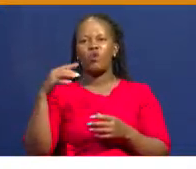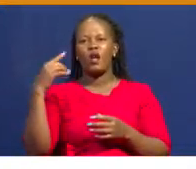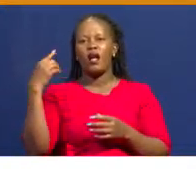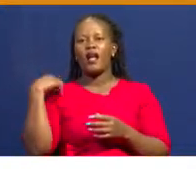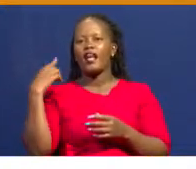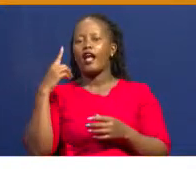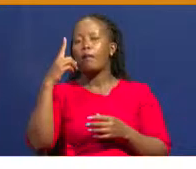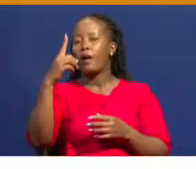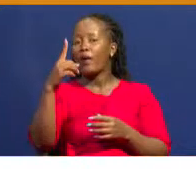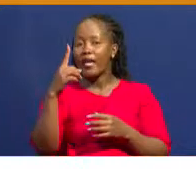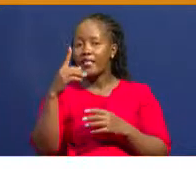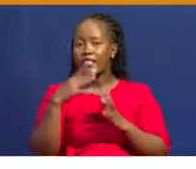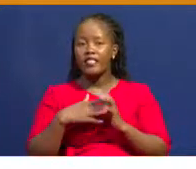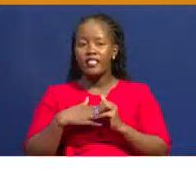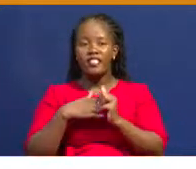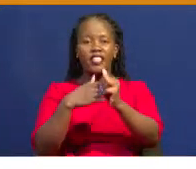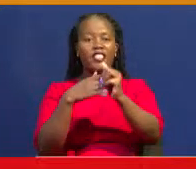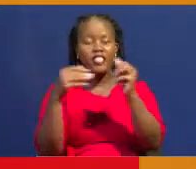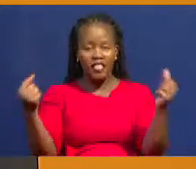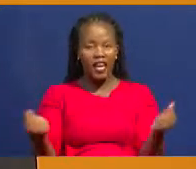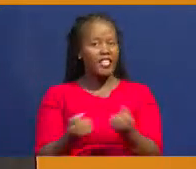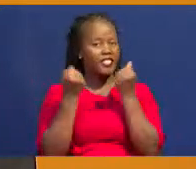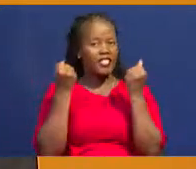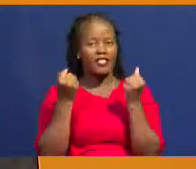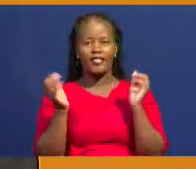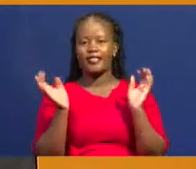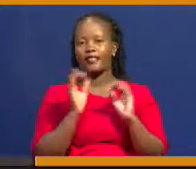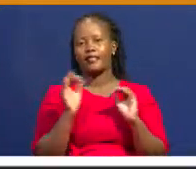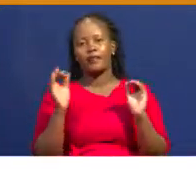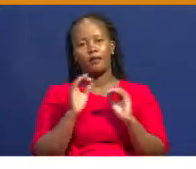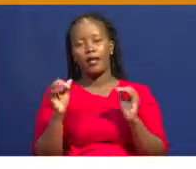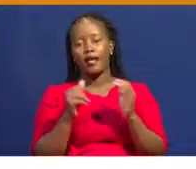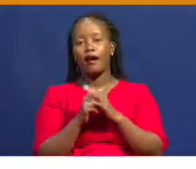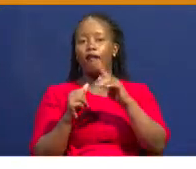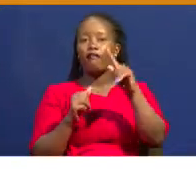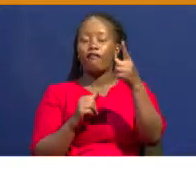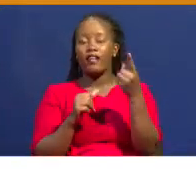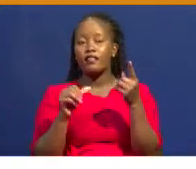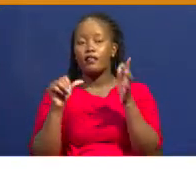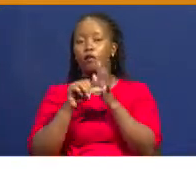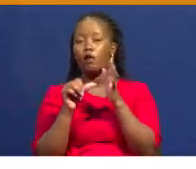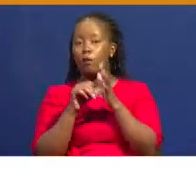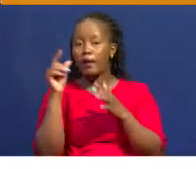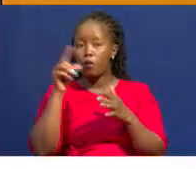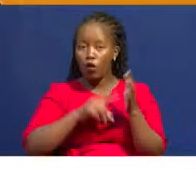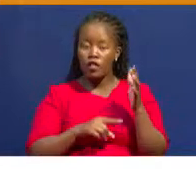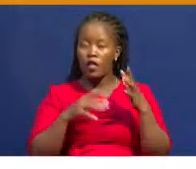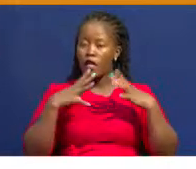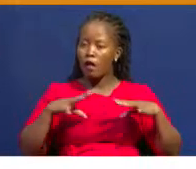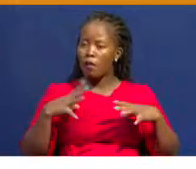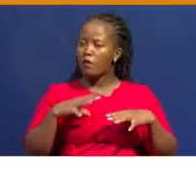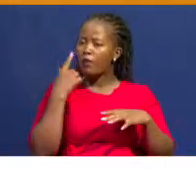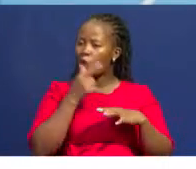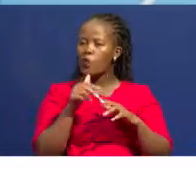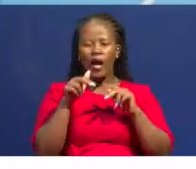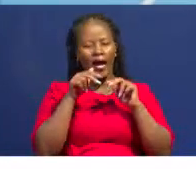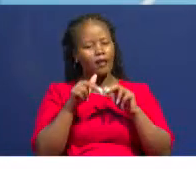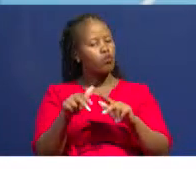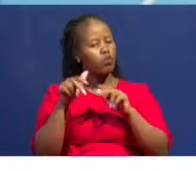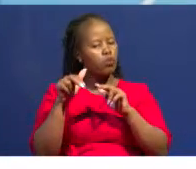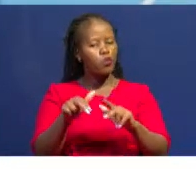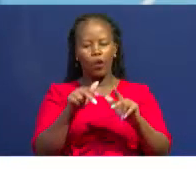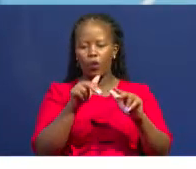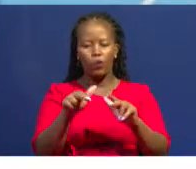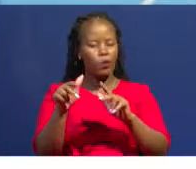in rating in terms of fatalities. Number one is pedestrians. what we call pedestrians, when you look at the